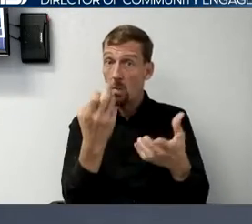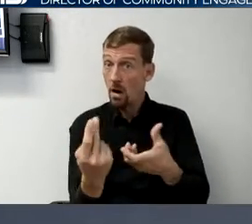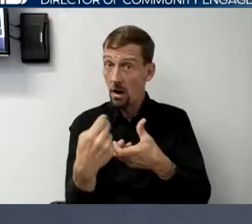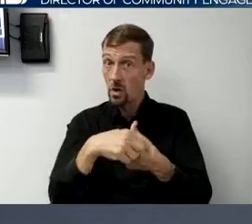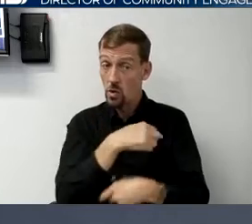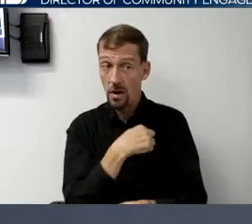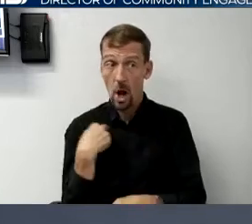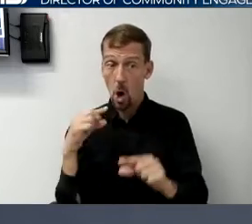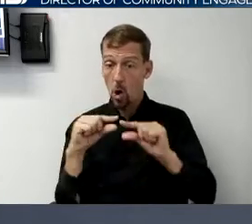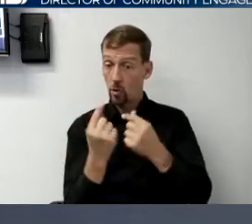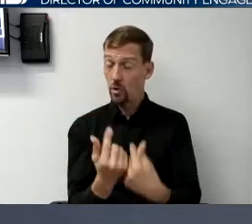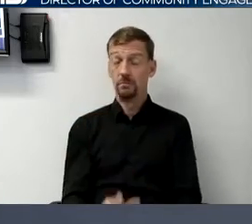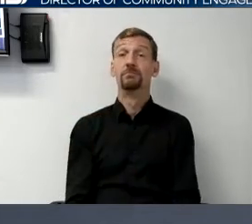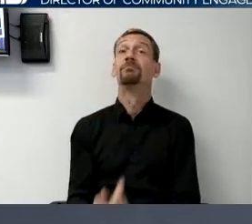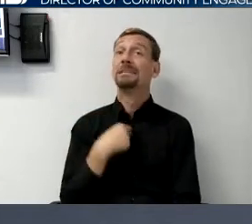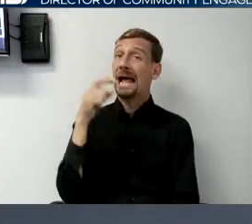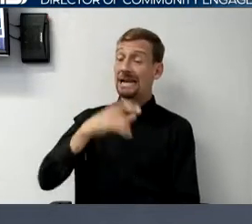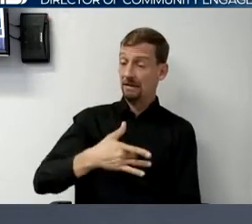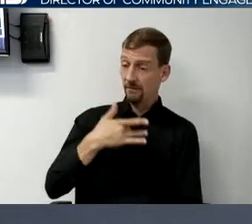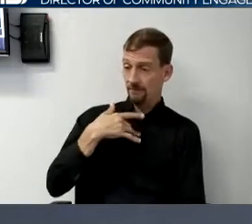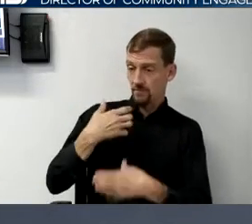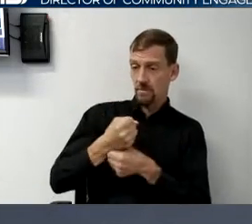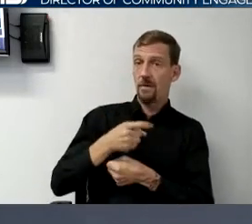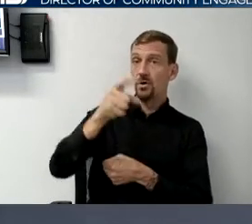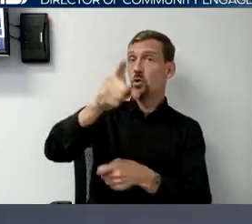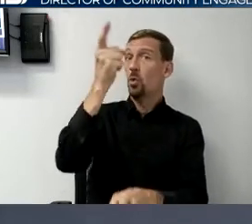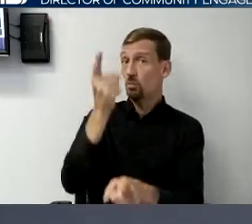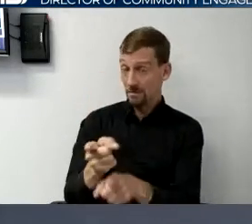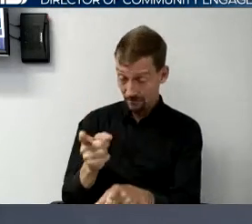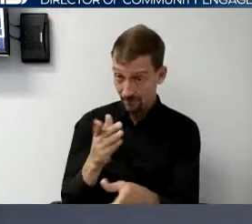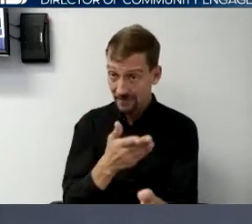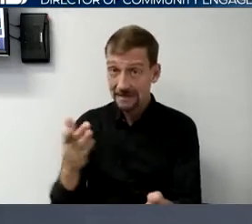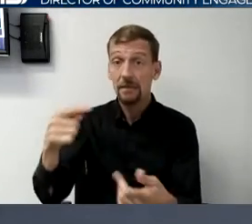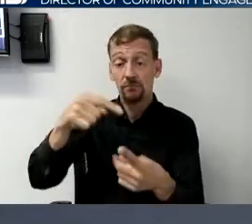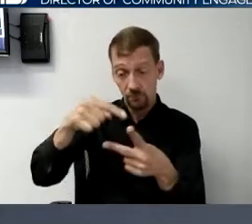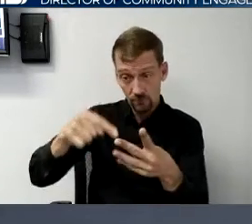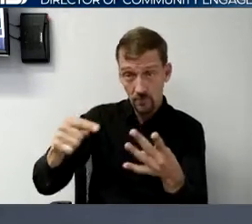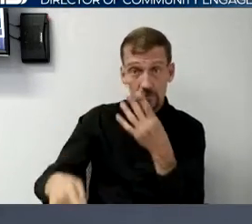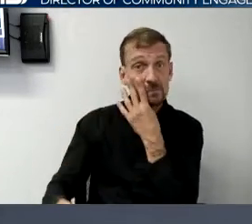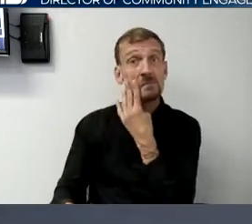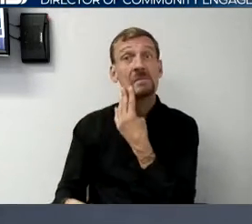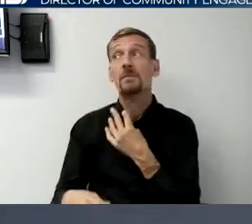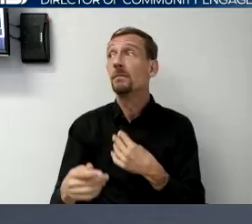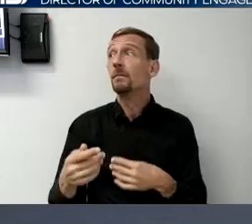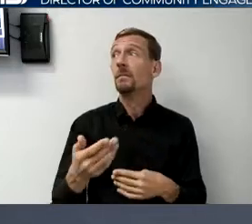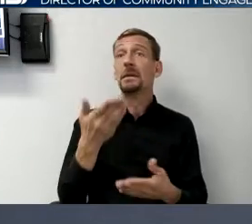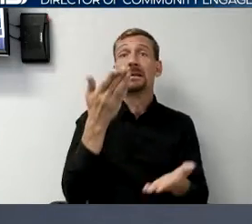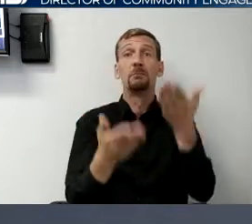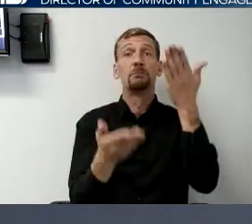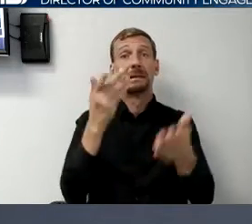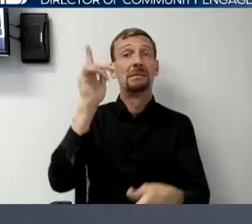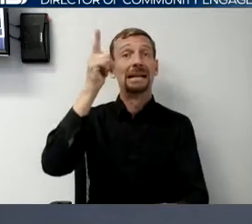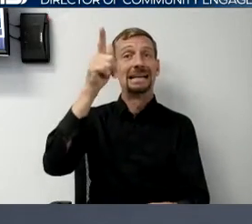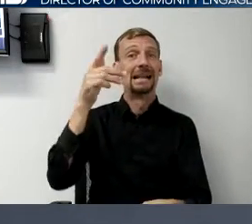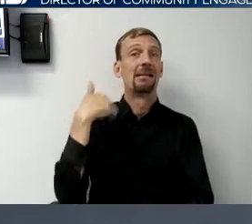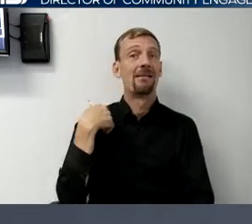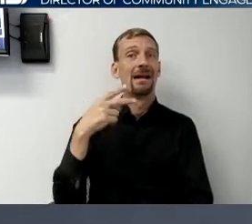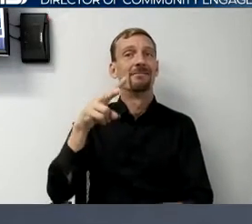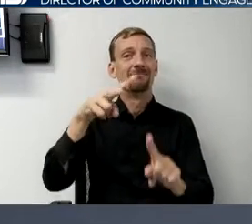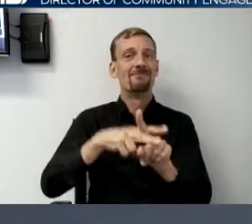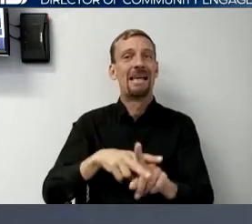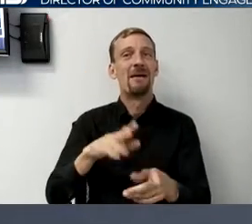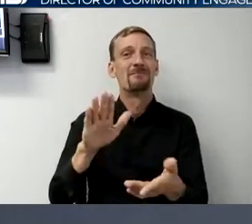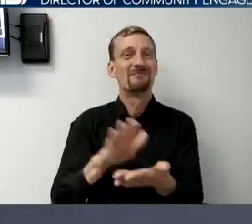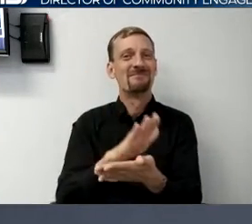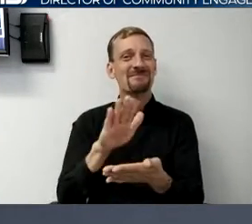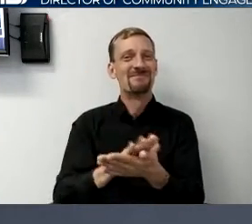bubble. I got to feel really confident that you're going to do the right thing. So there probably has to be like an application process to get into that